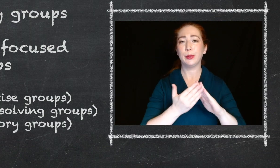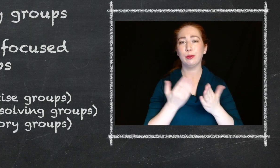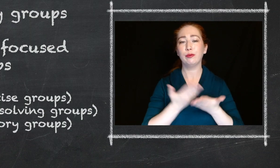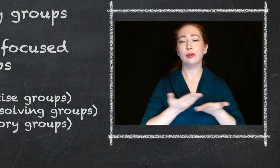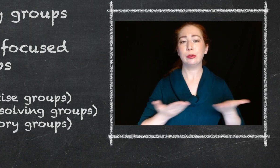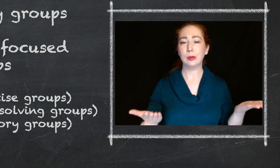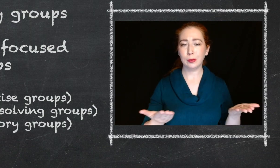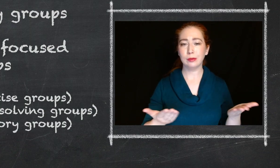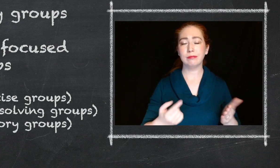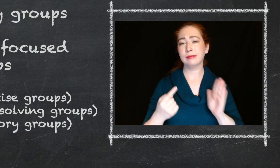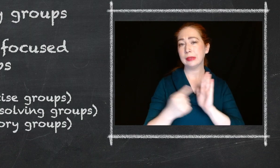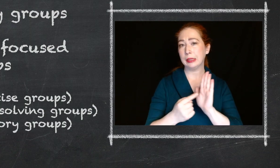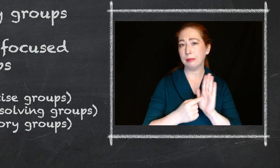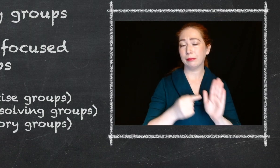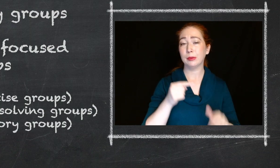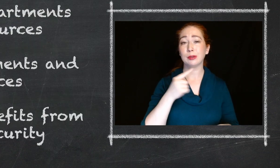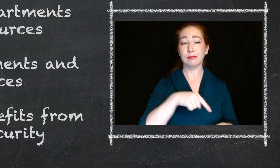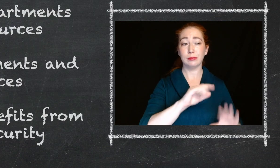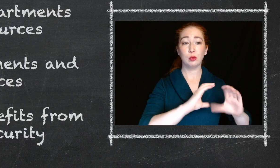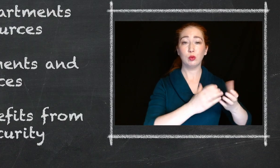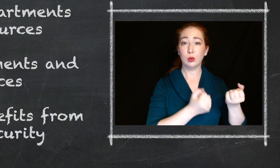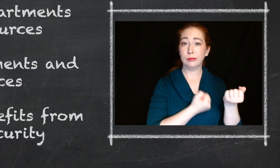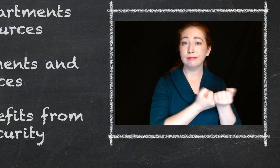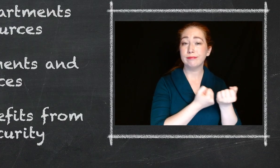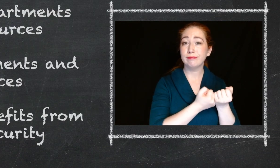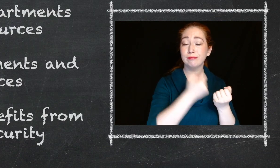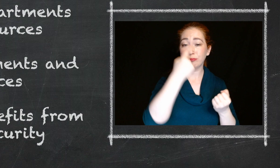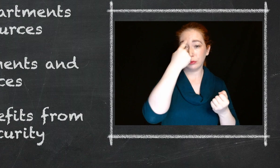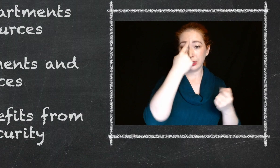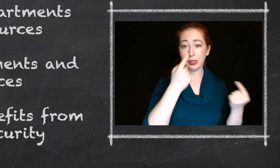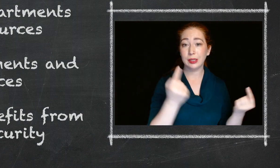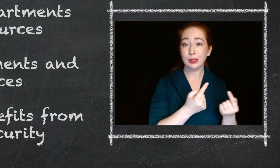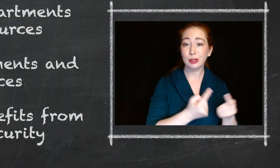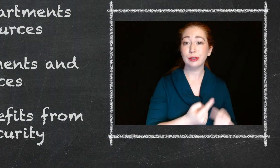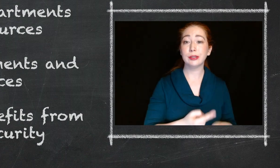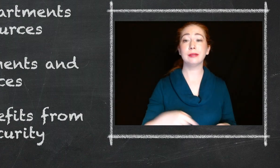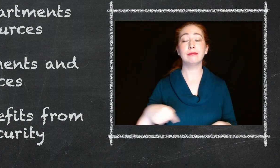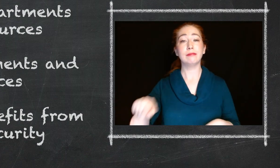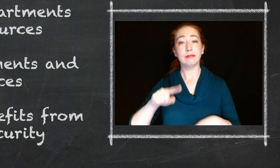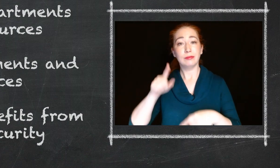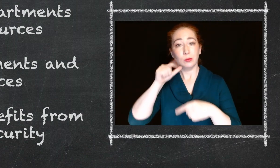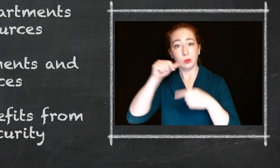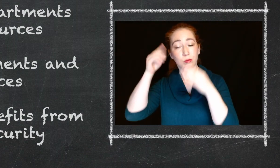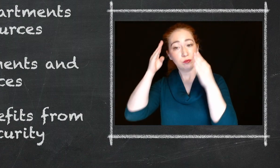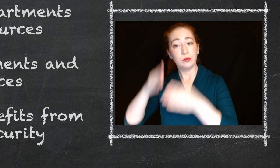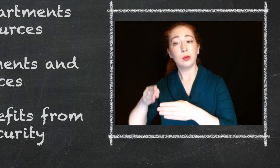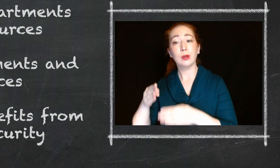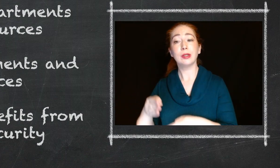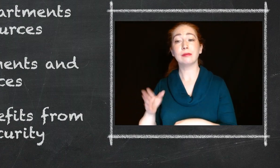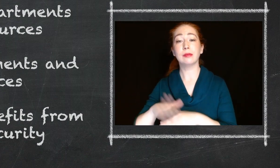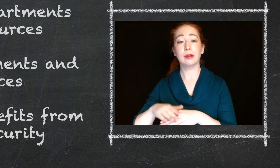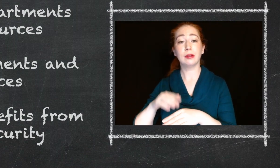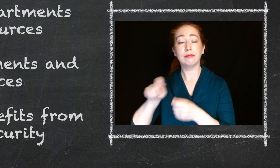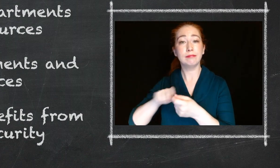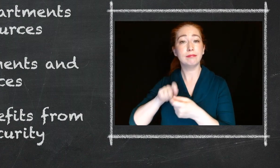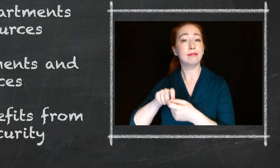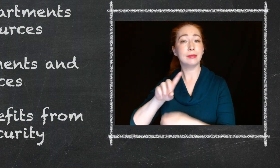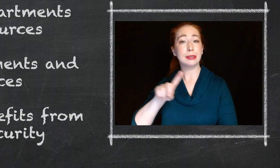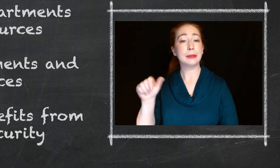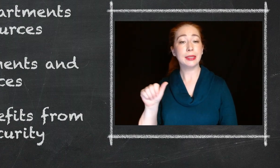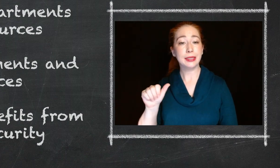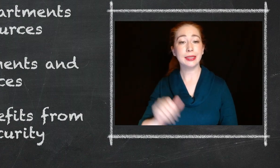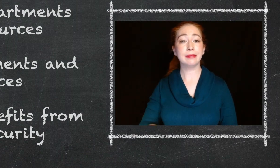focus on a particular disability, and tapping into federal and state human services departments and resources,